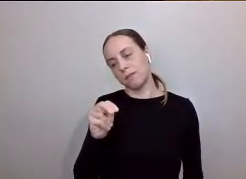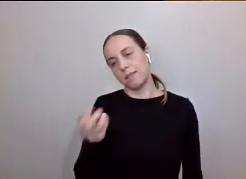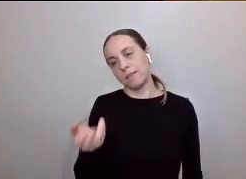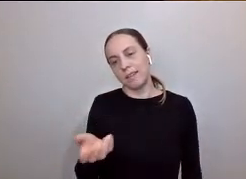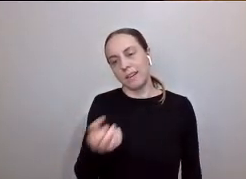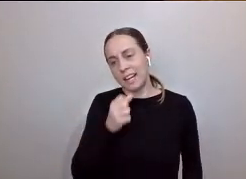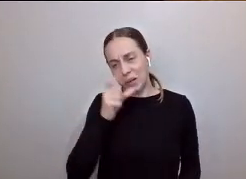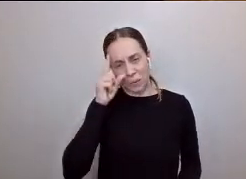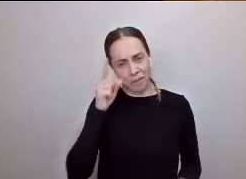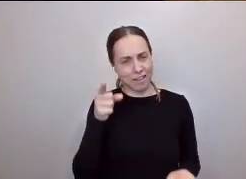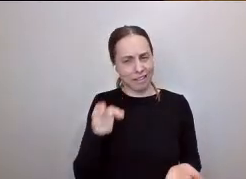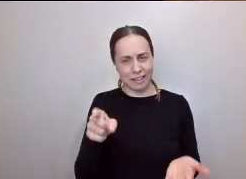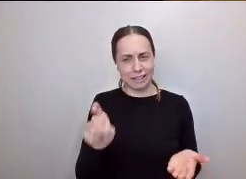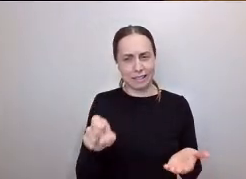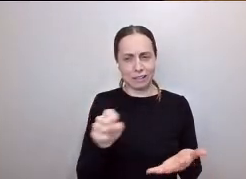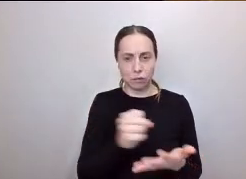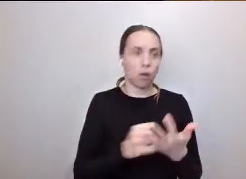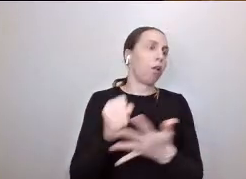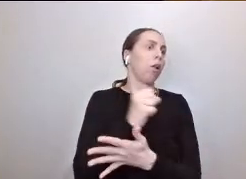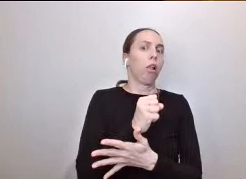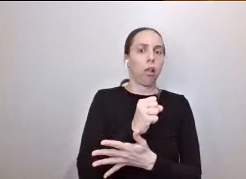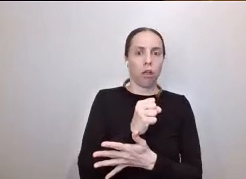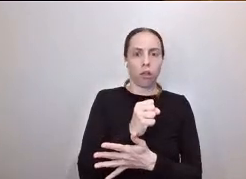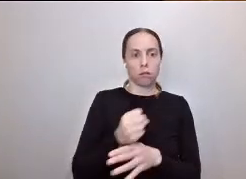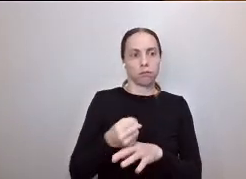take precedent or be a big priority over